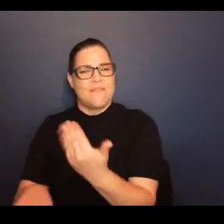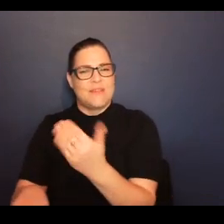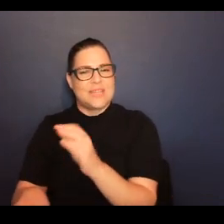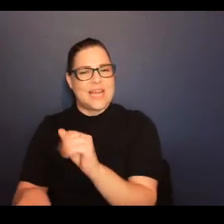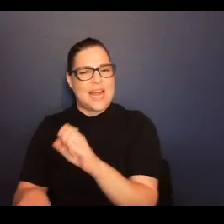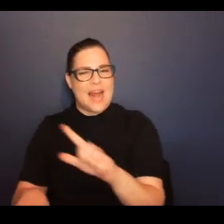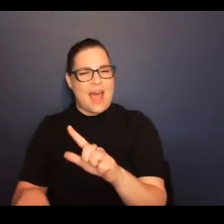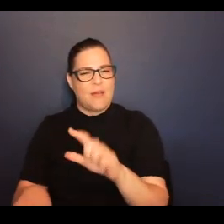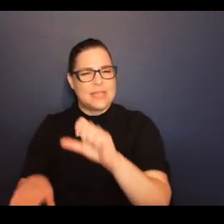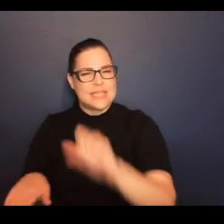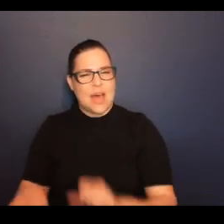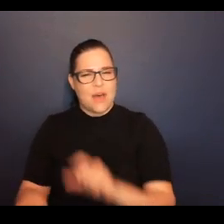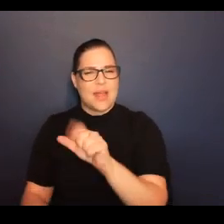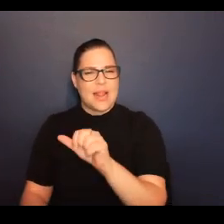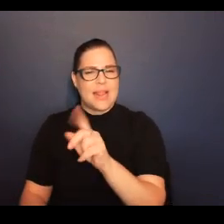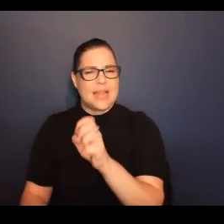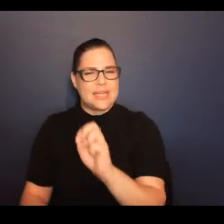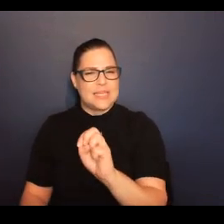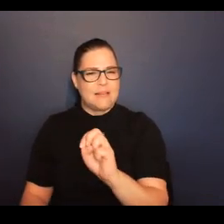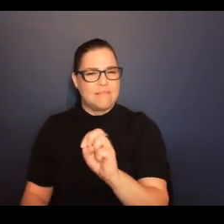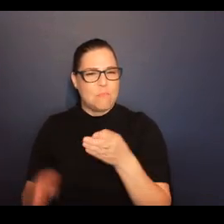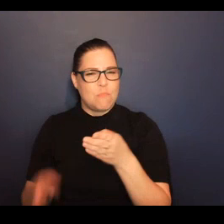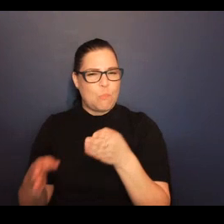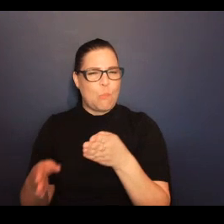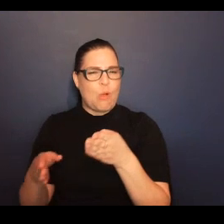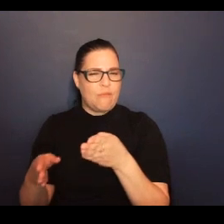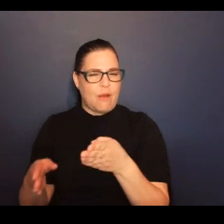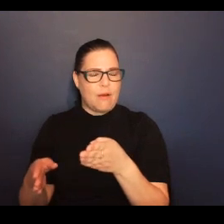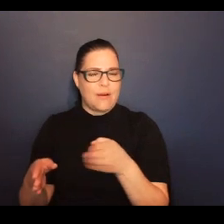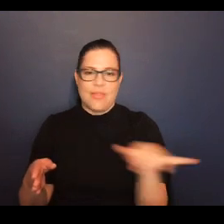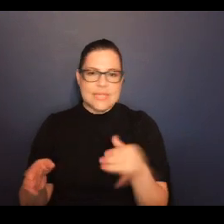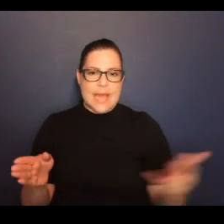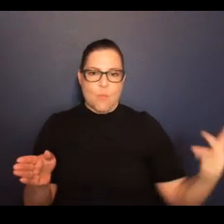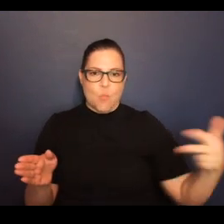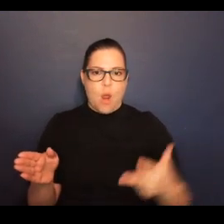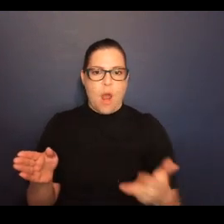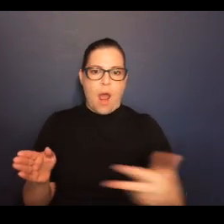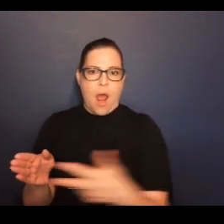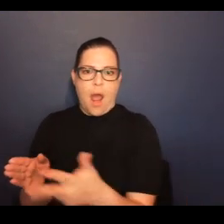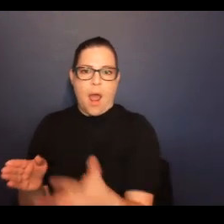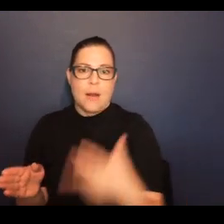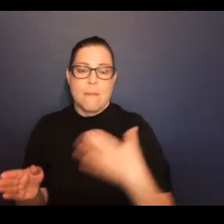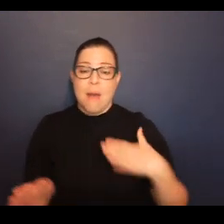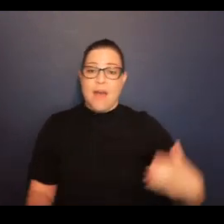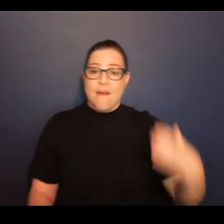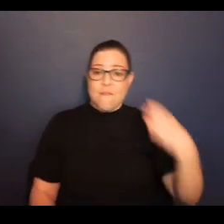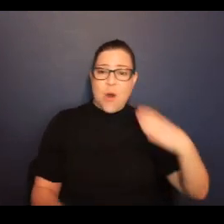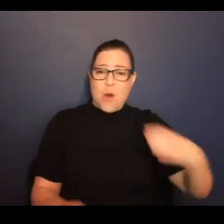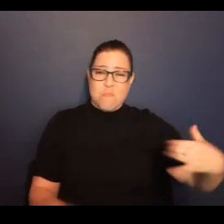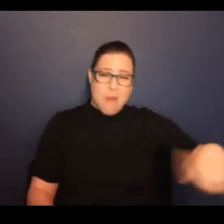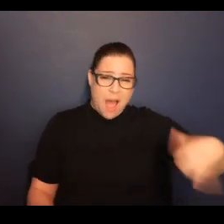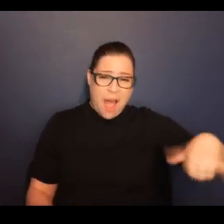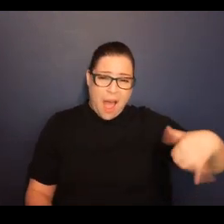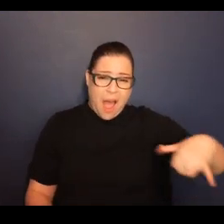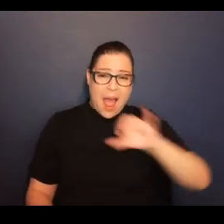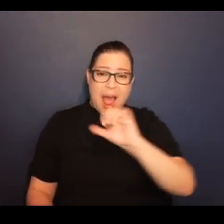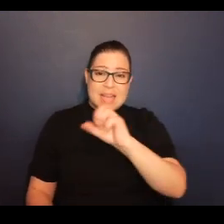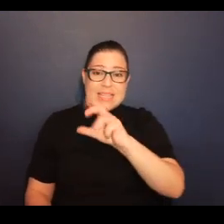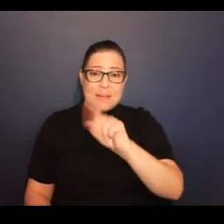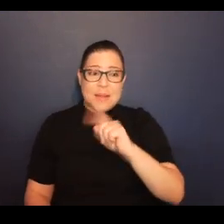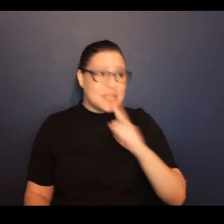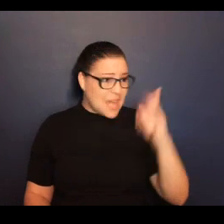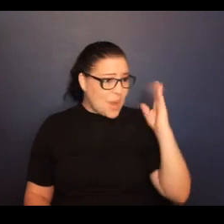Linton Boulevard. And that's the same route that we had this year. And I can tell you that my phone was blowing up starting probably in September with everyone asking me, is the